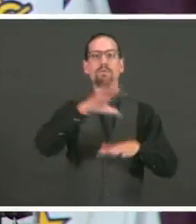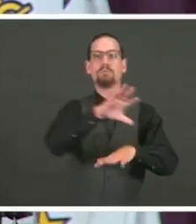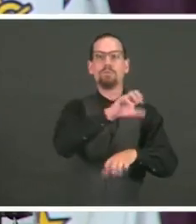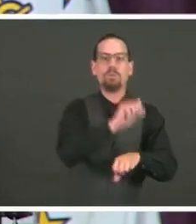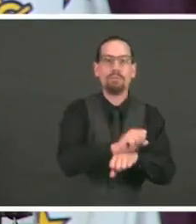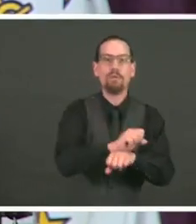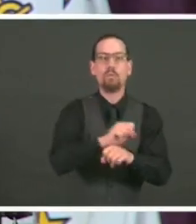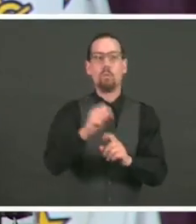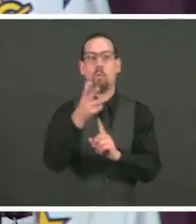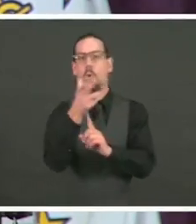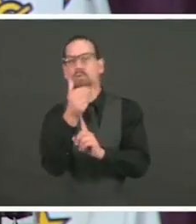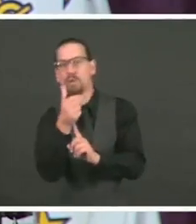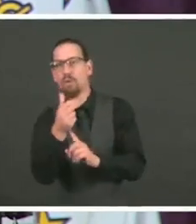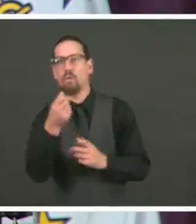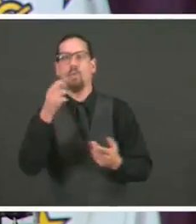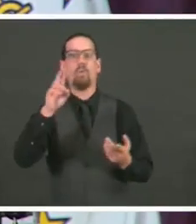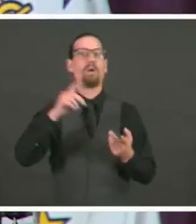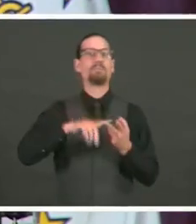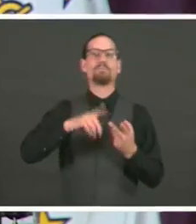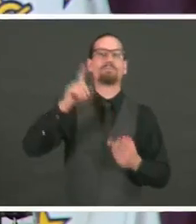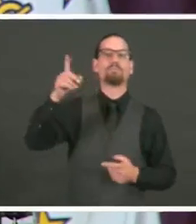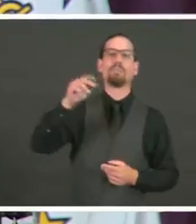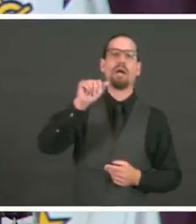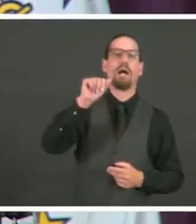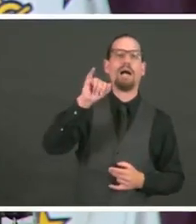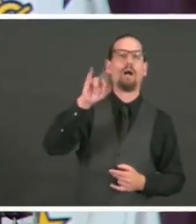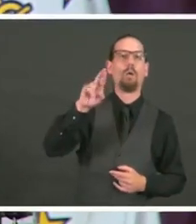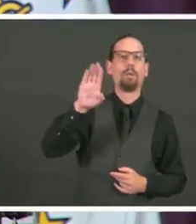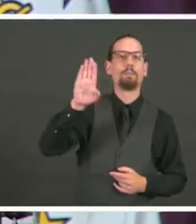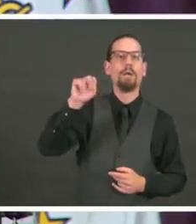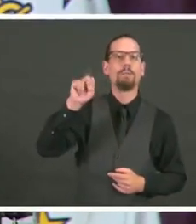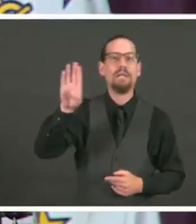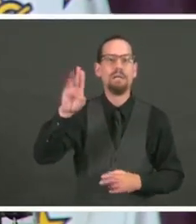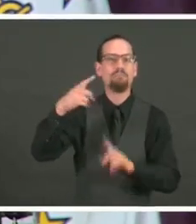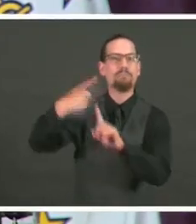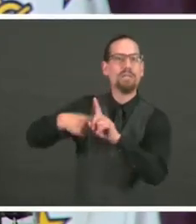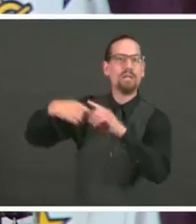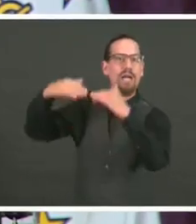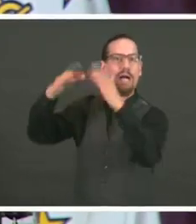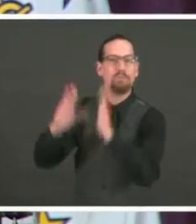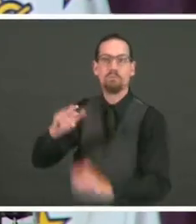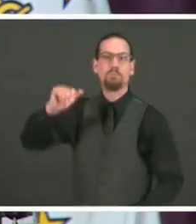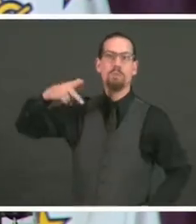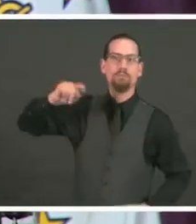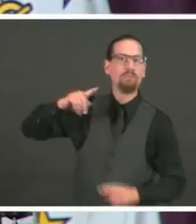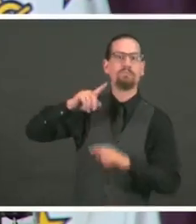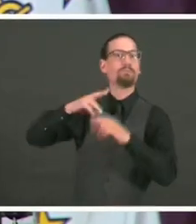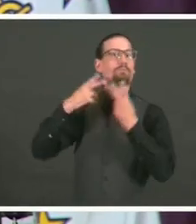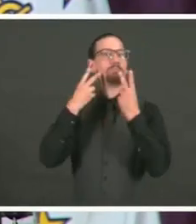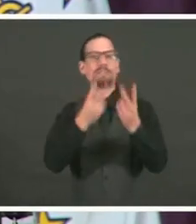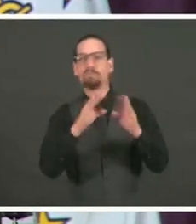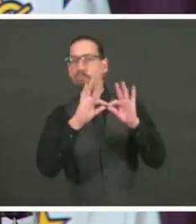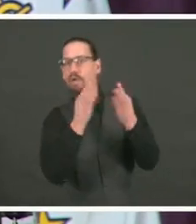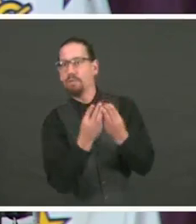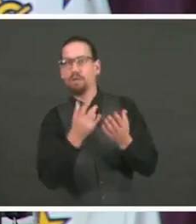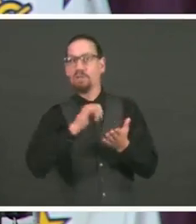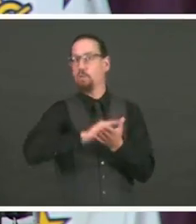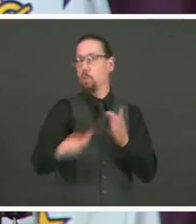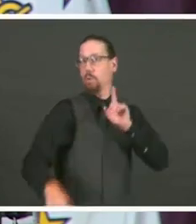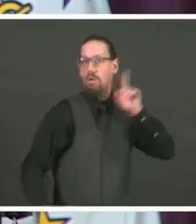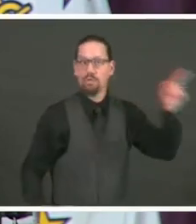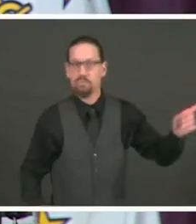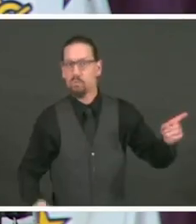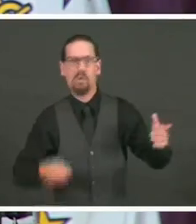Nantucket. Some people were planning to go away to see their family in New York. So we